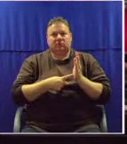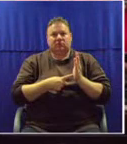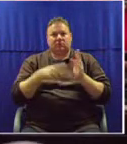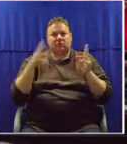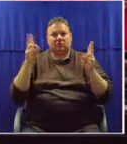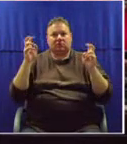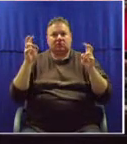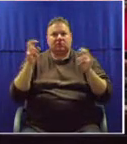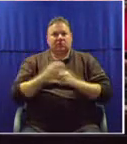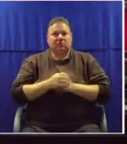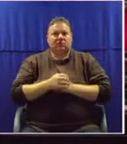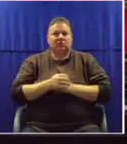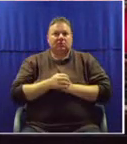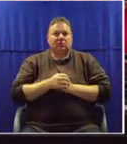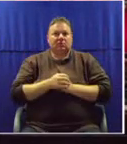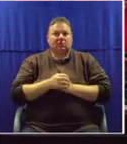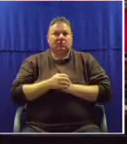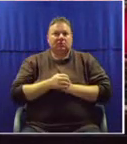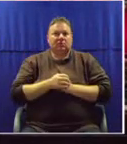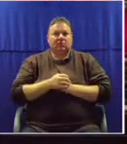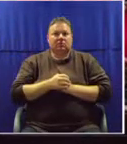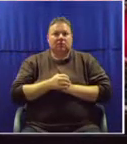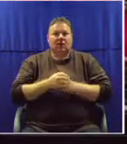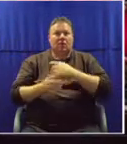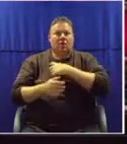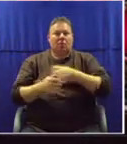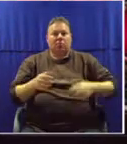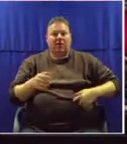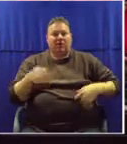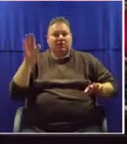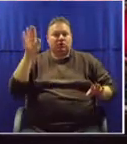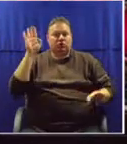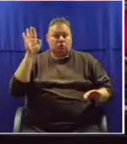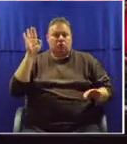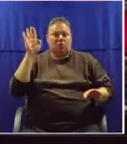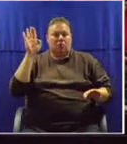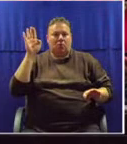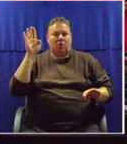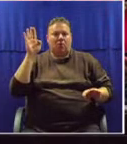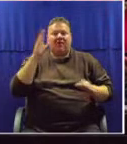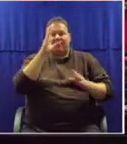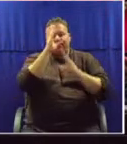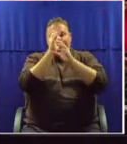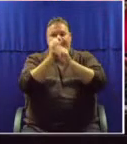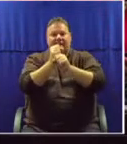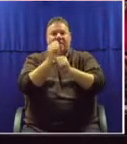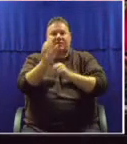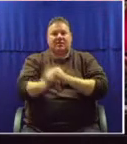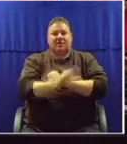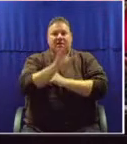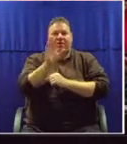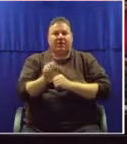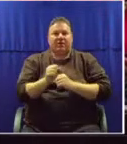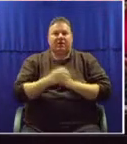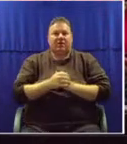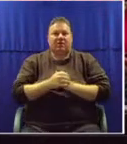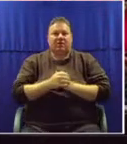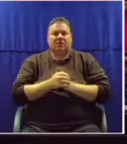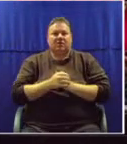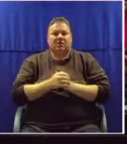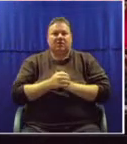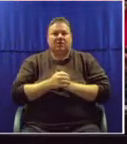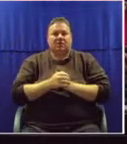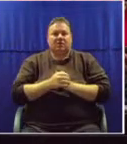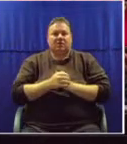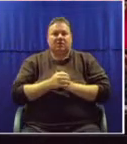Faithful to the president swears and solemnly swears that he will be faithful to the Republic of South Africa and will obey, observe,